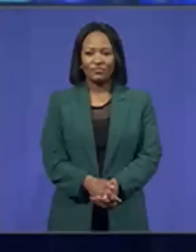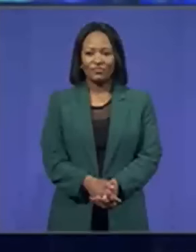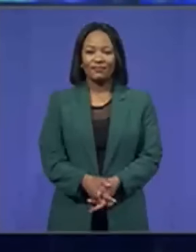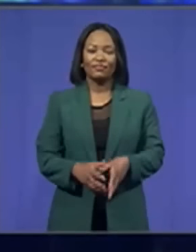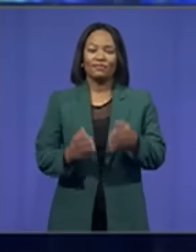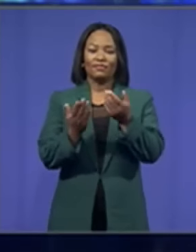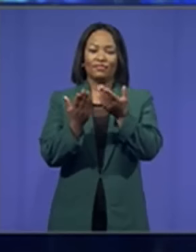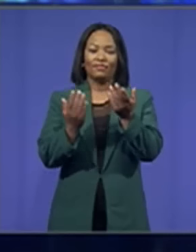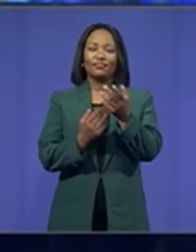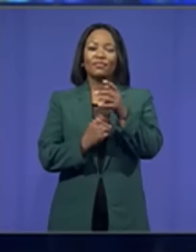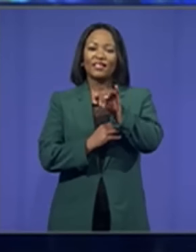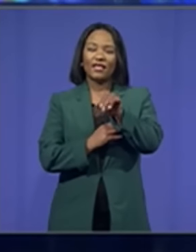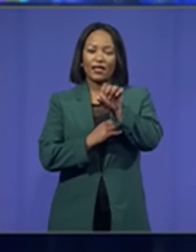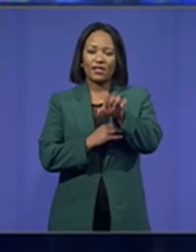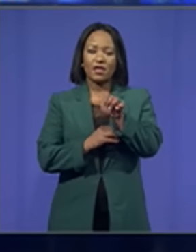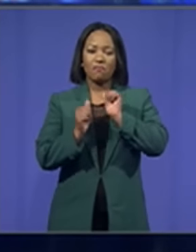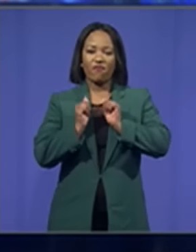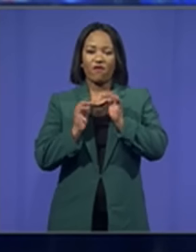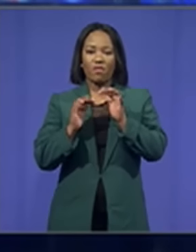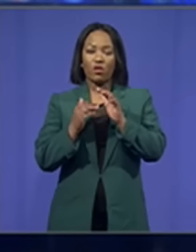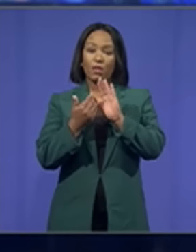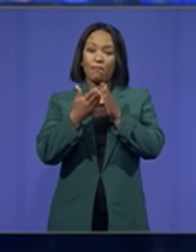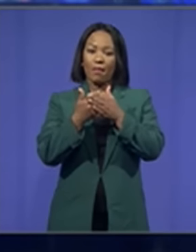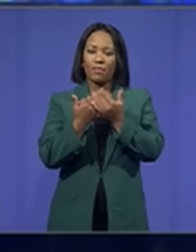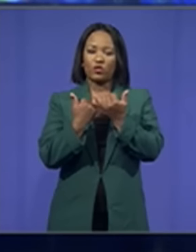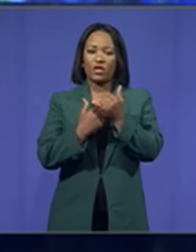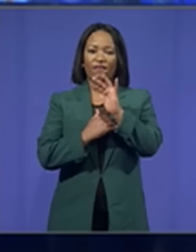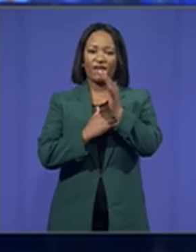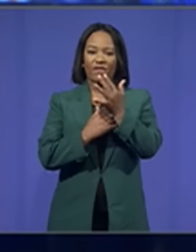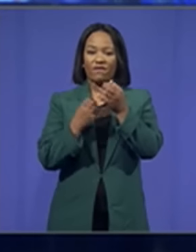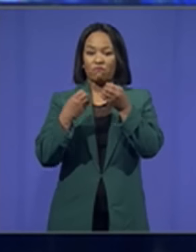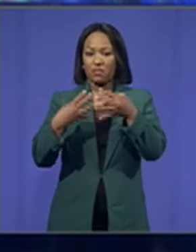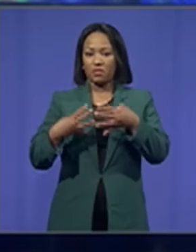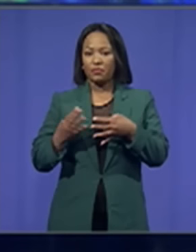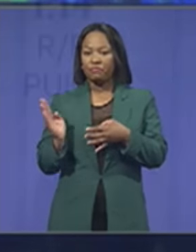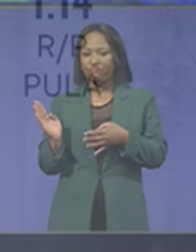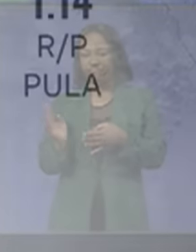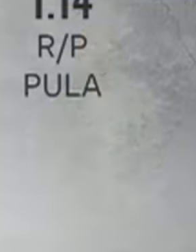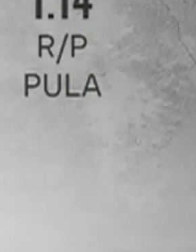Jwale re bona hore mebaraka e sebeditse jwang ha JSE e ne e kwala hore ya bohlano.